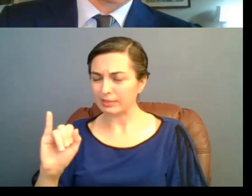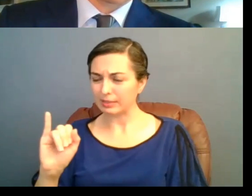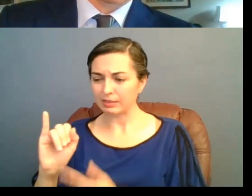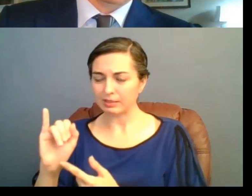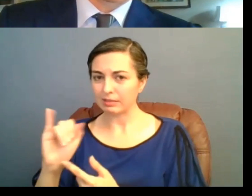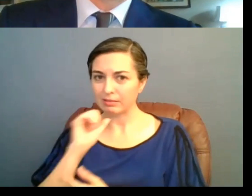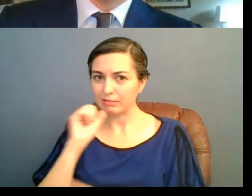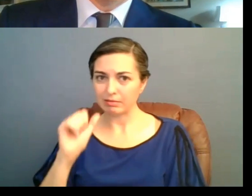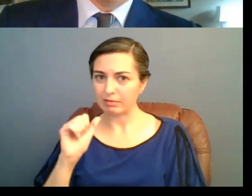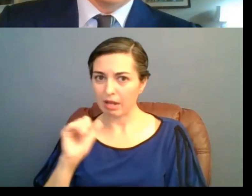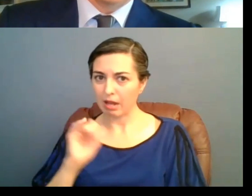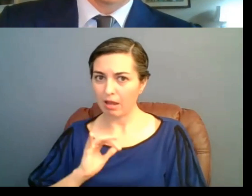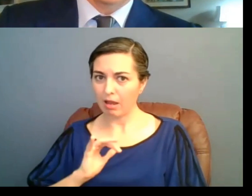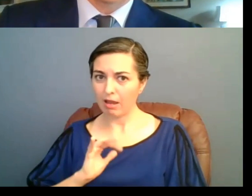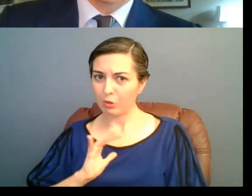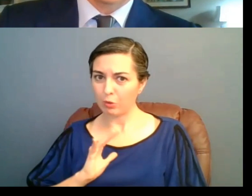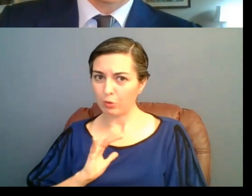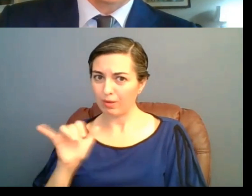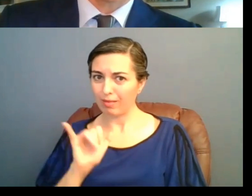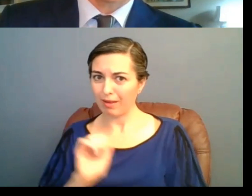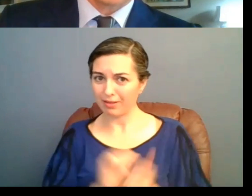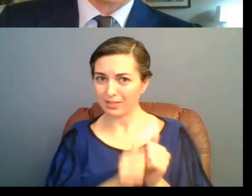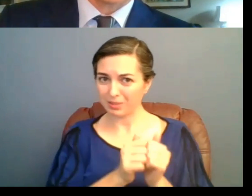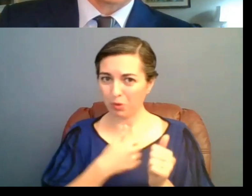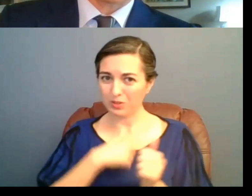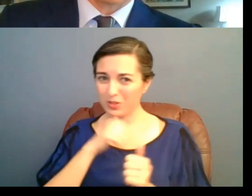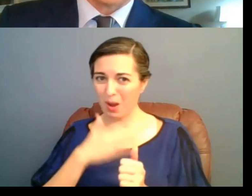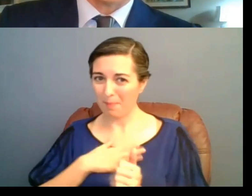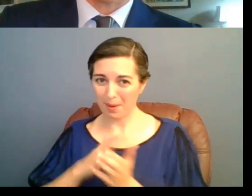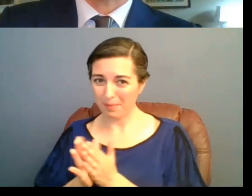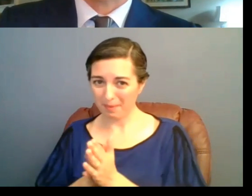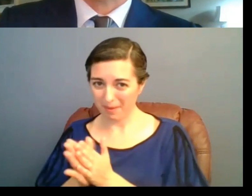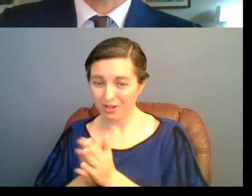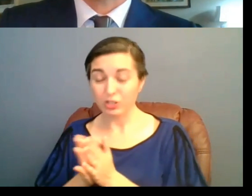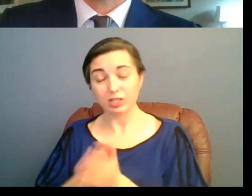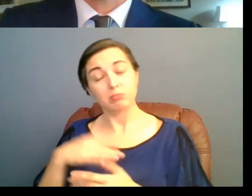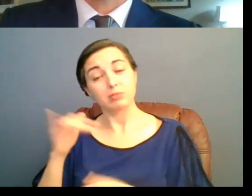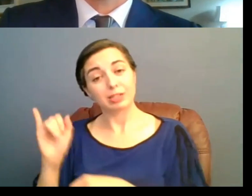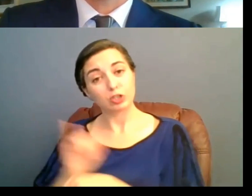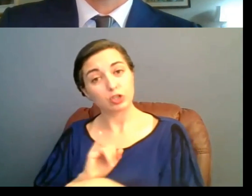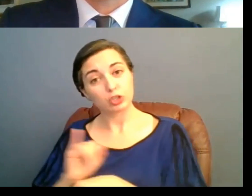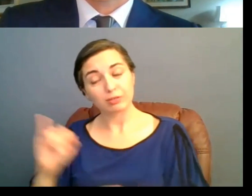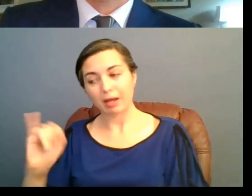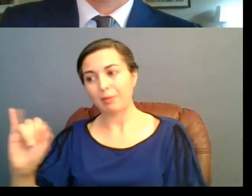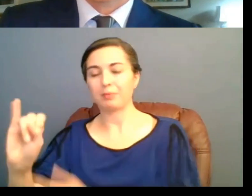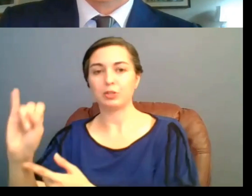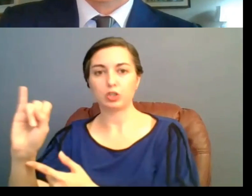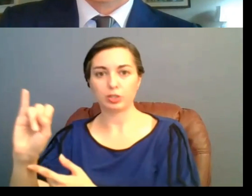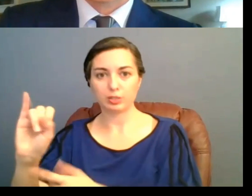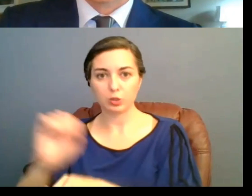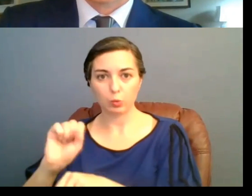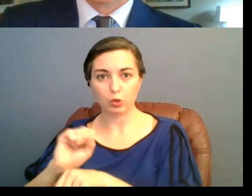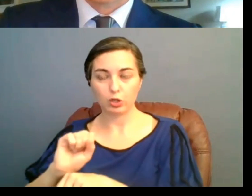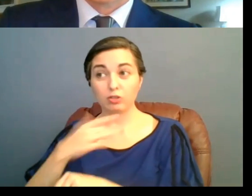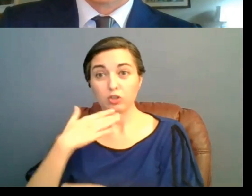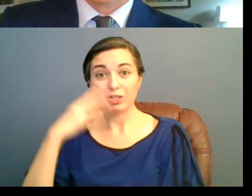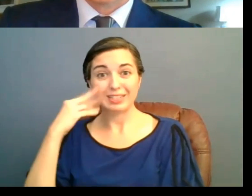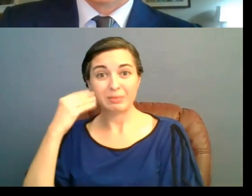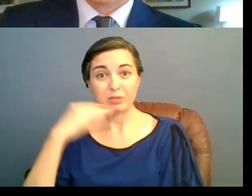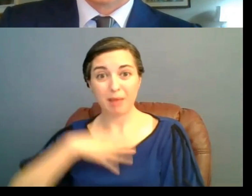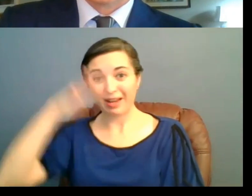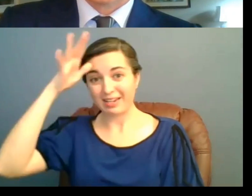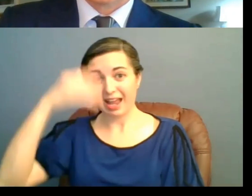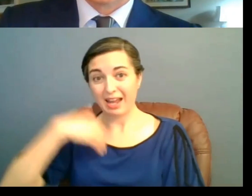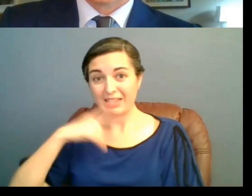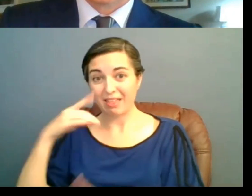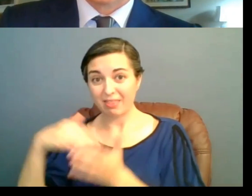sexy as sports, and it's not really my passion. It was a really good experience because my dad has 1,000 clients that